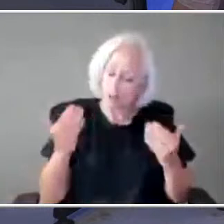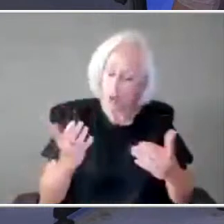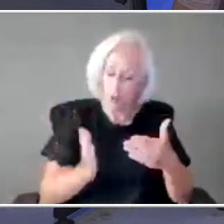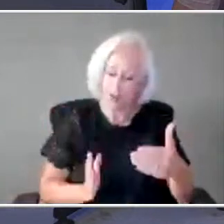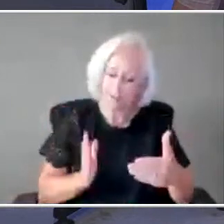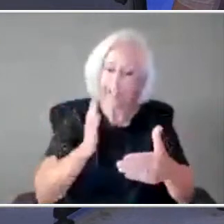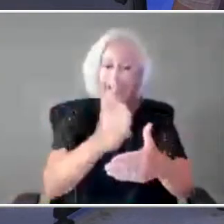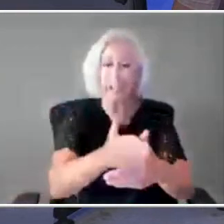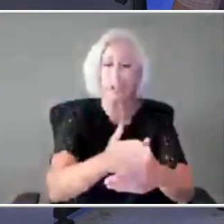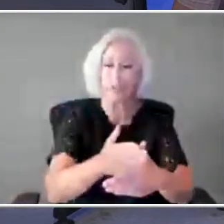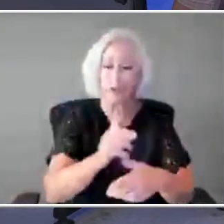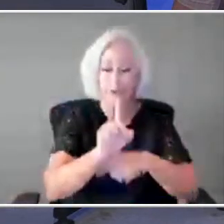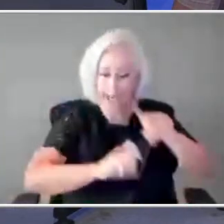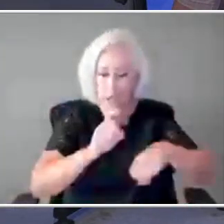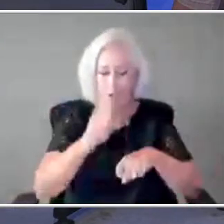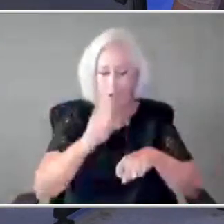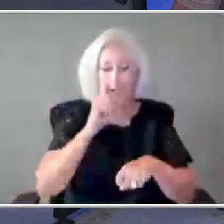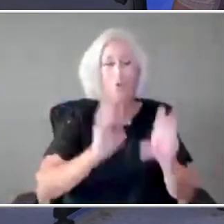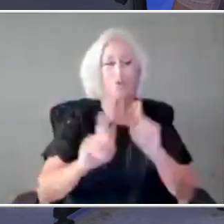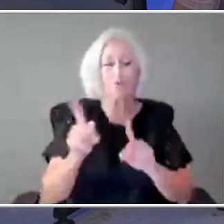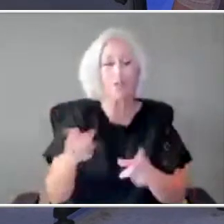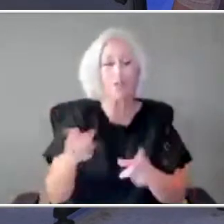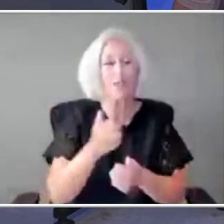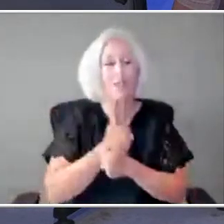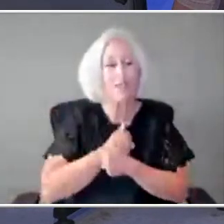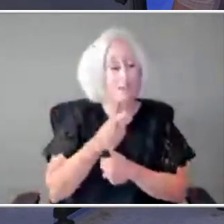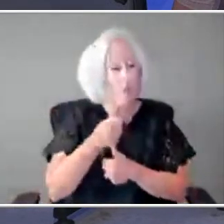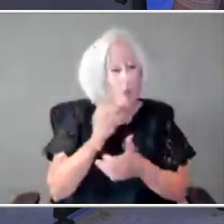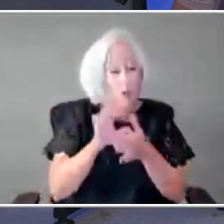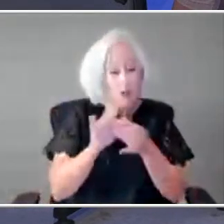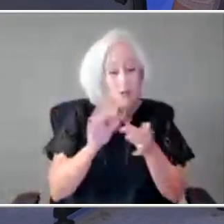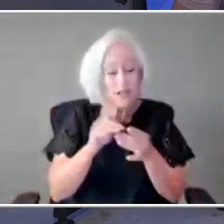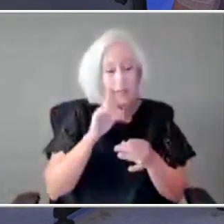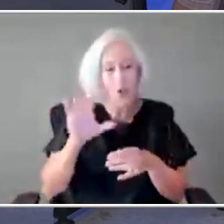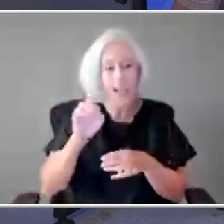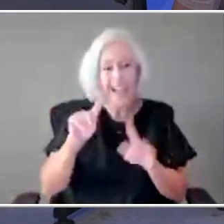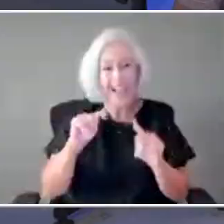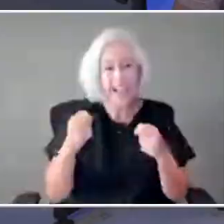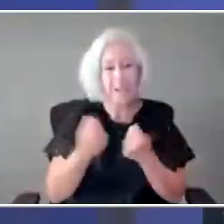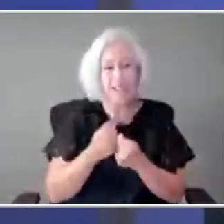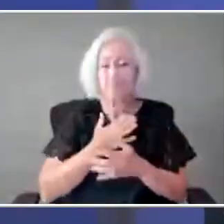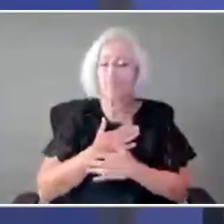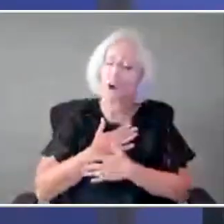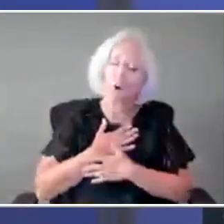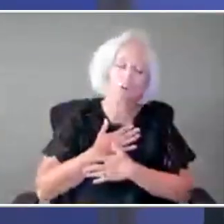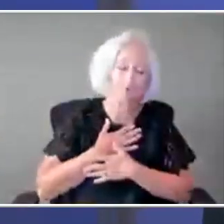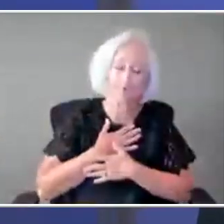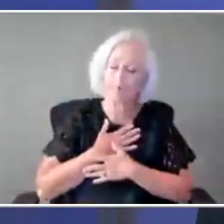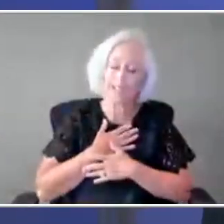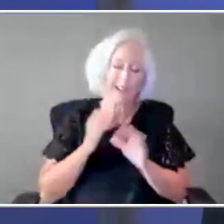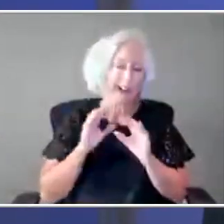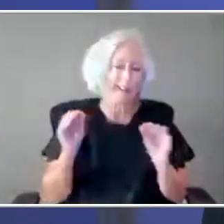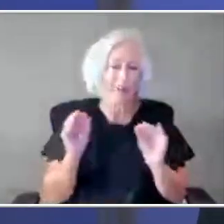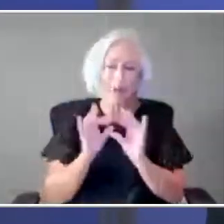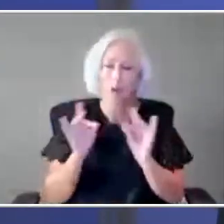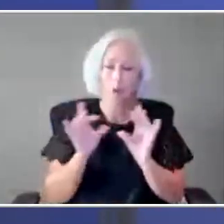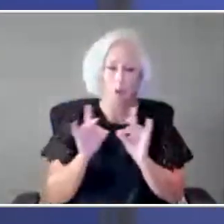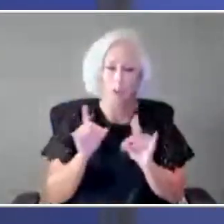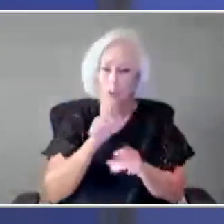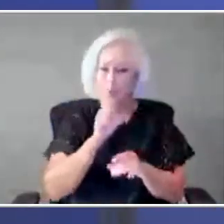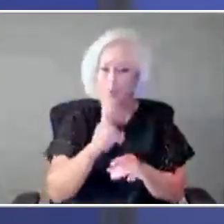that you love. Tracey, do you have a message for your care team? Do you want to share anything? Oh my goodness. There are no words. Besides, I'll start to